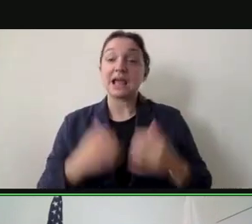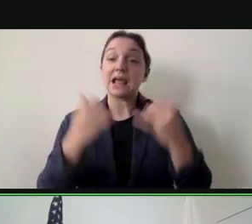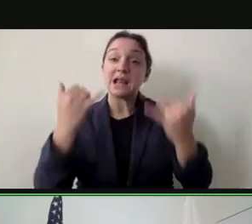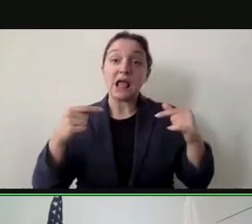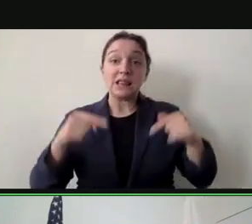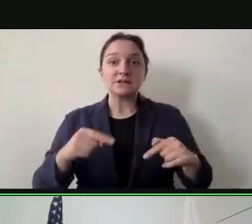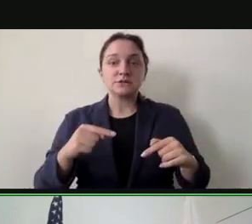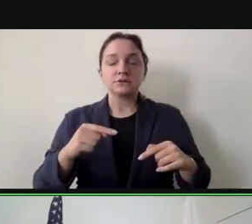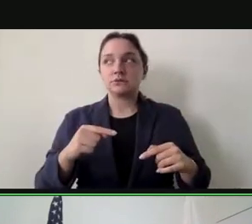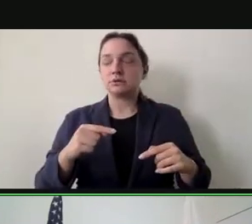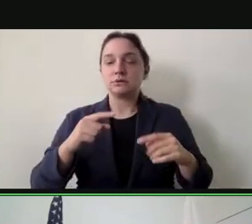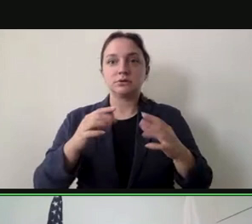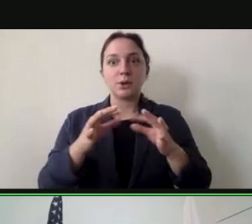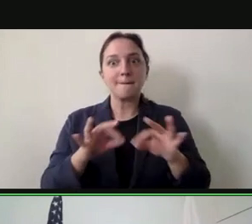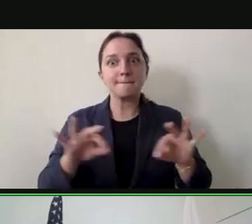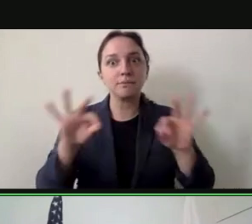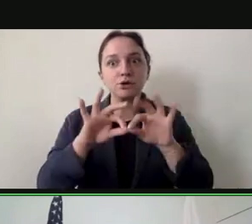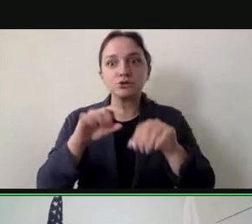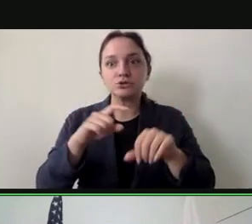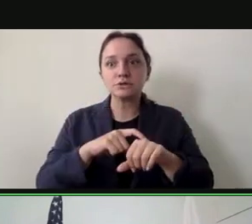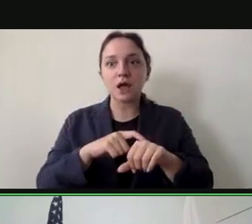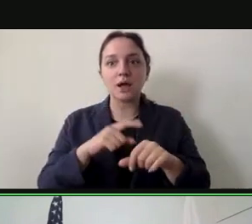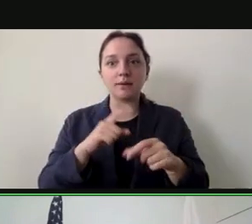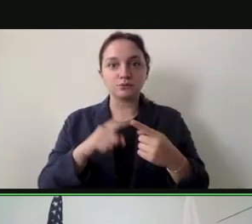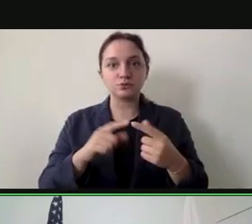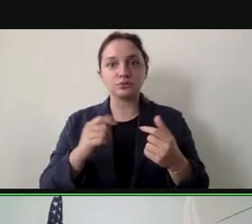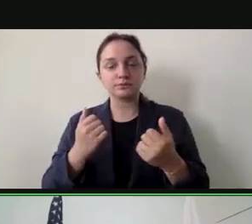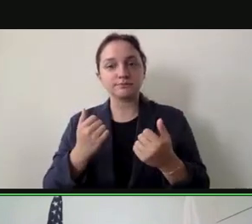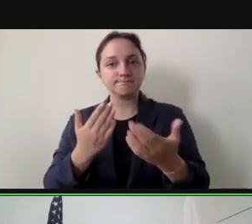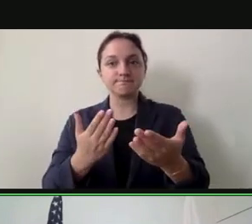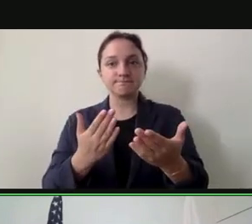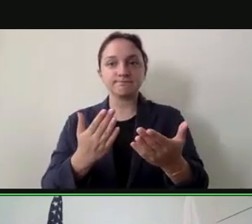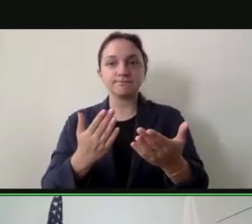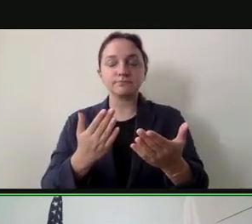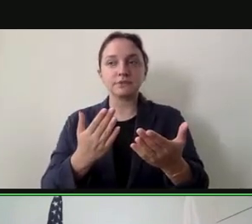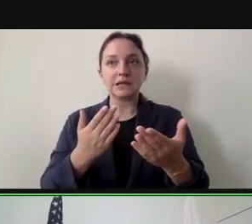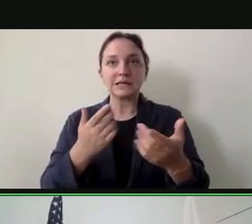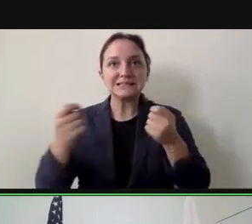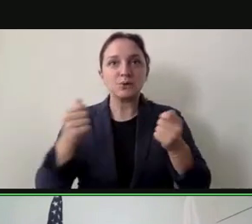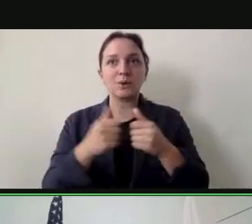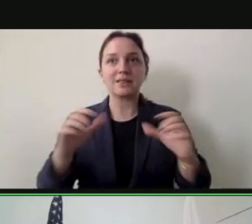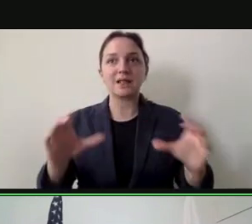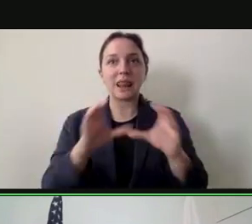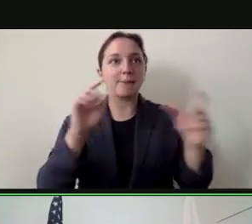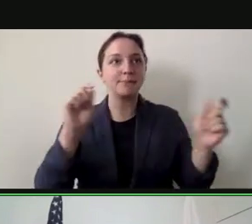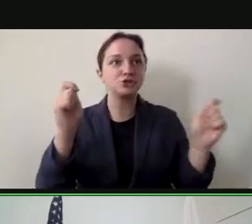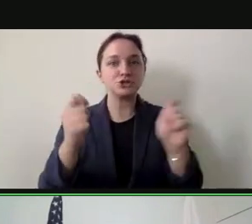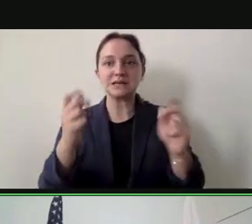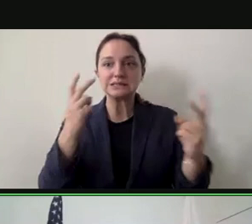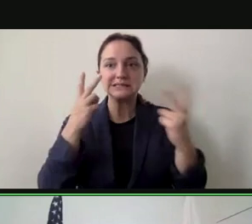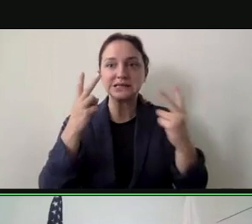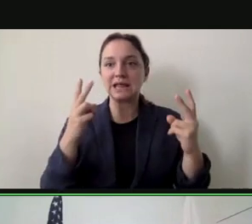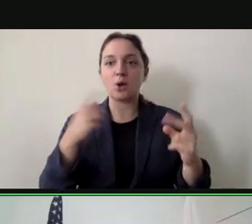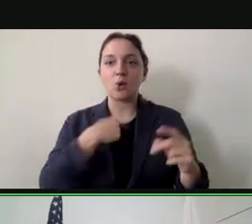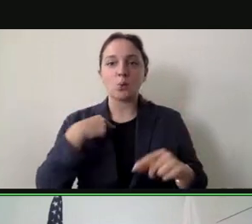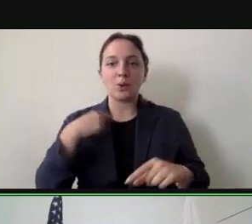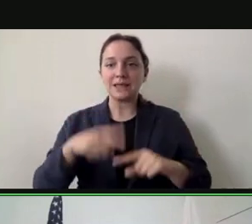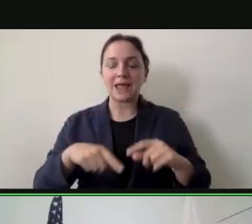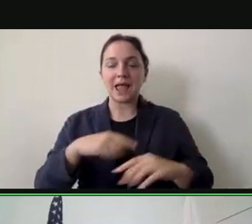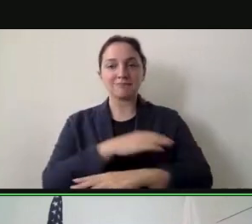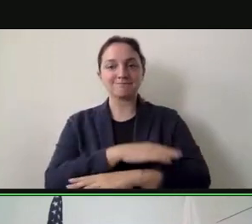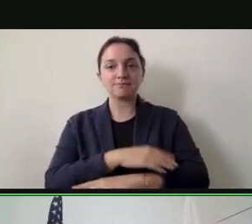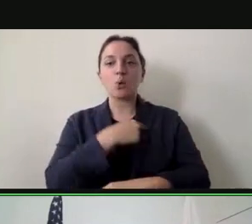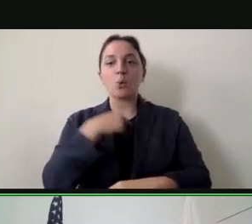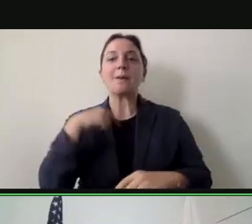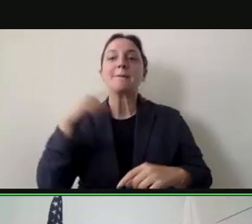of delivering on the climate crisis, is that it's a much broader